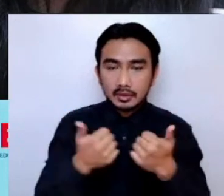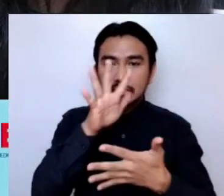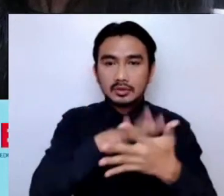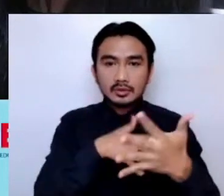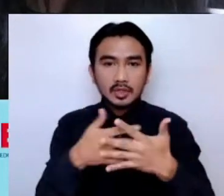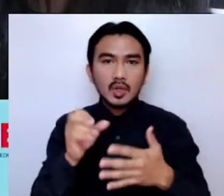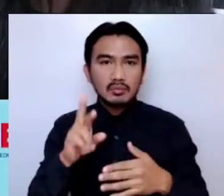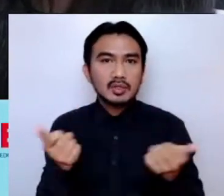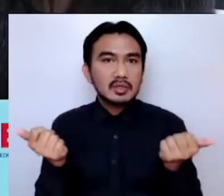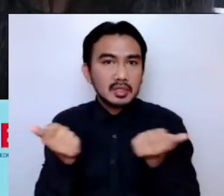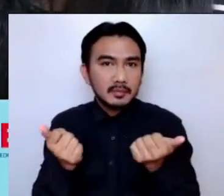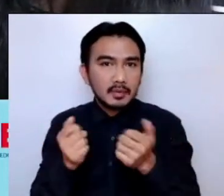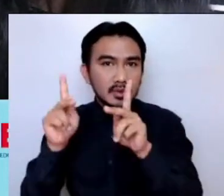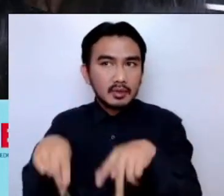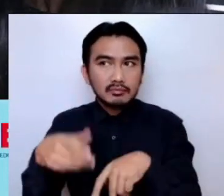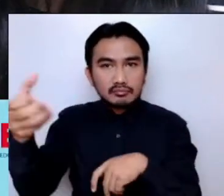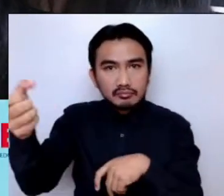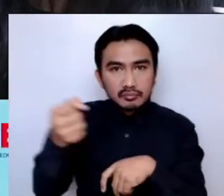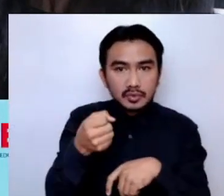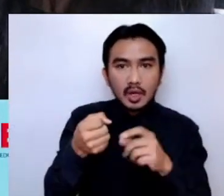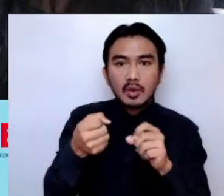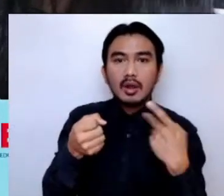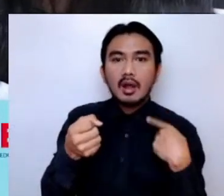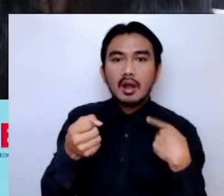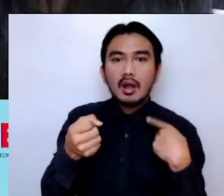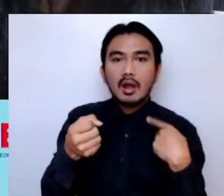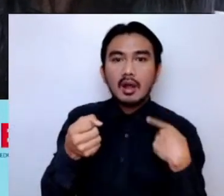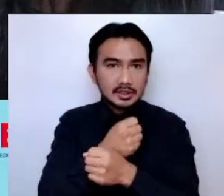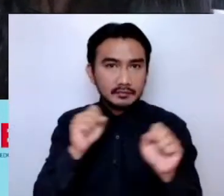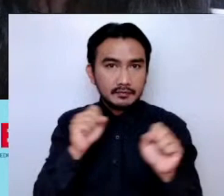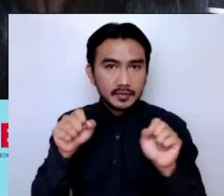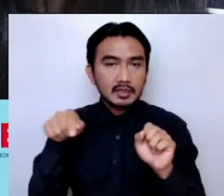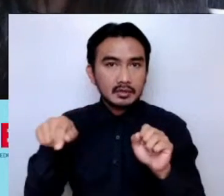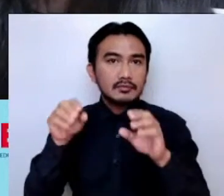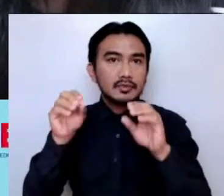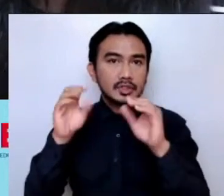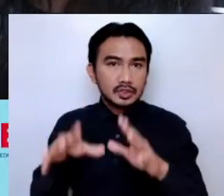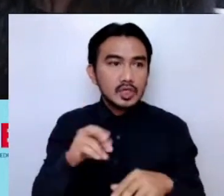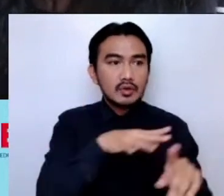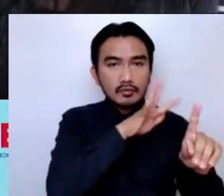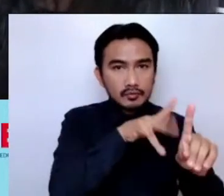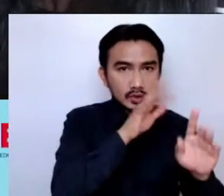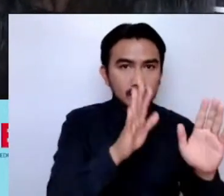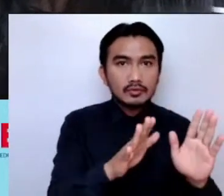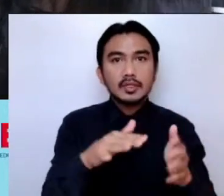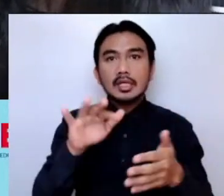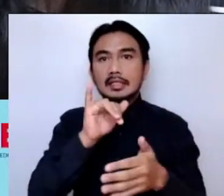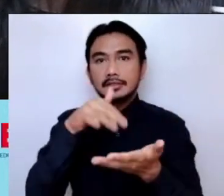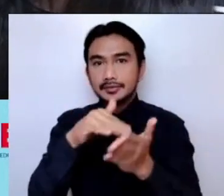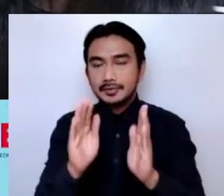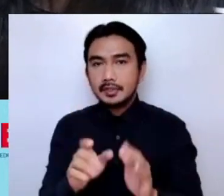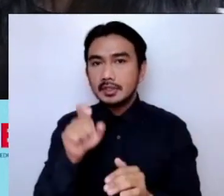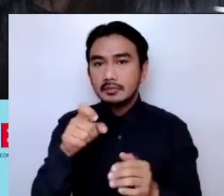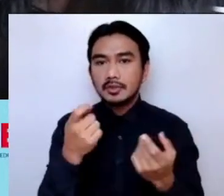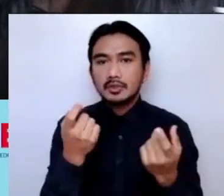any potential issue on the safety of the teacher, the observer, or the learner is foreseen, only one